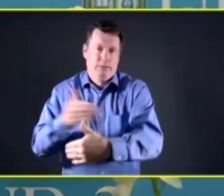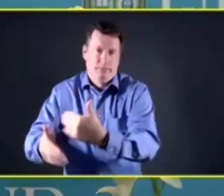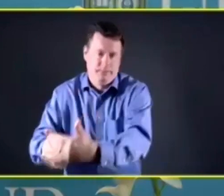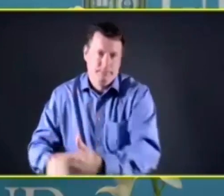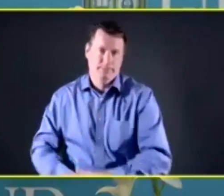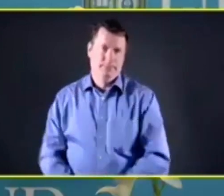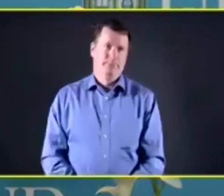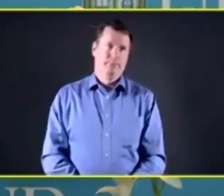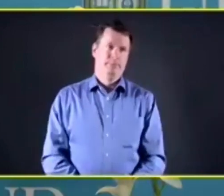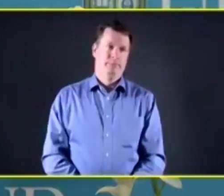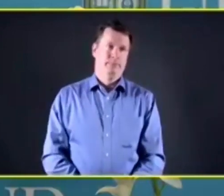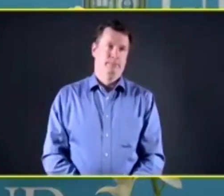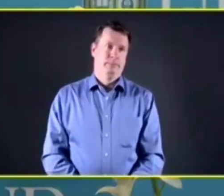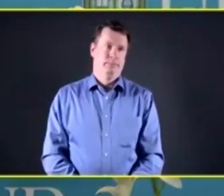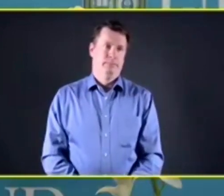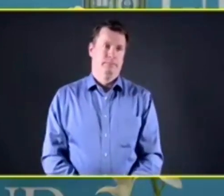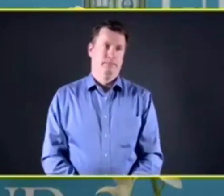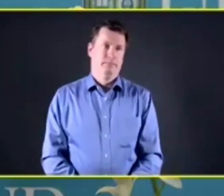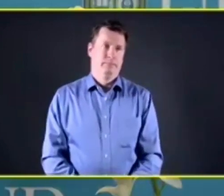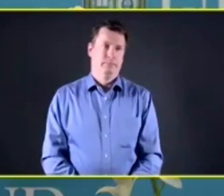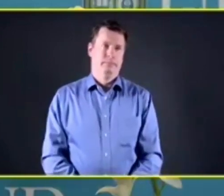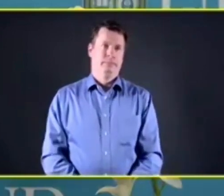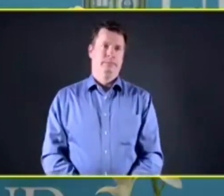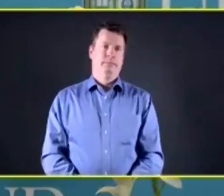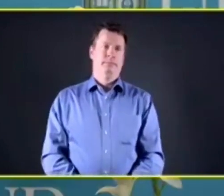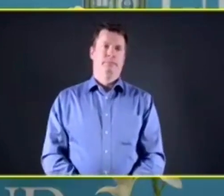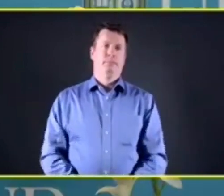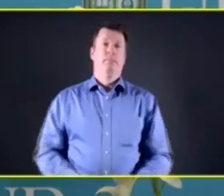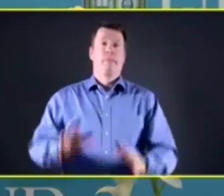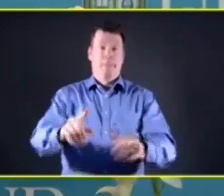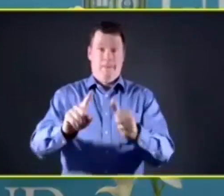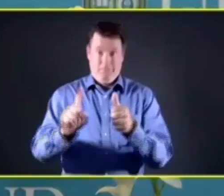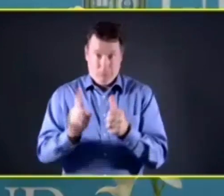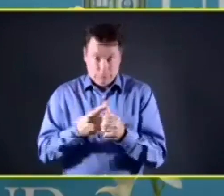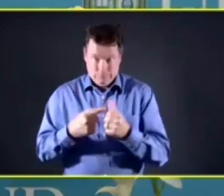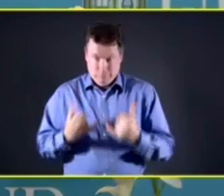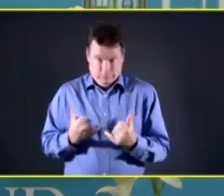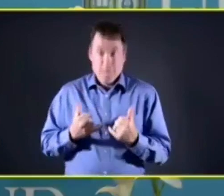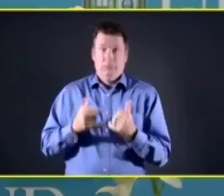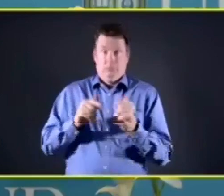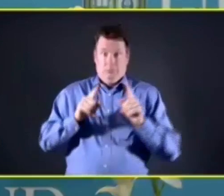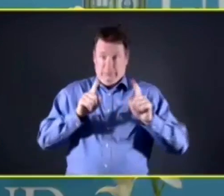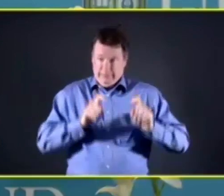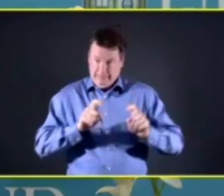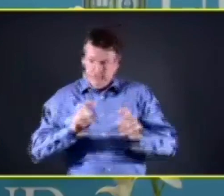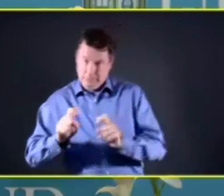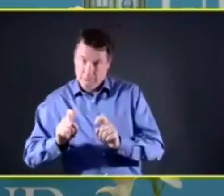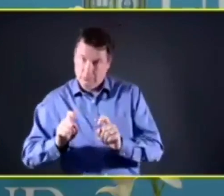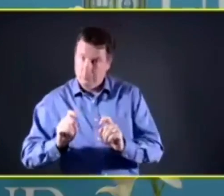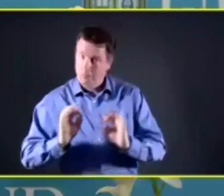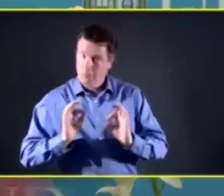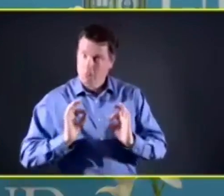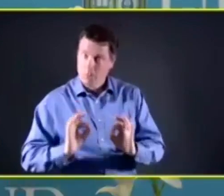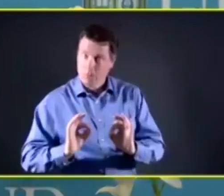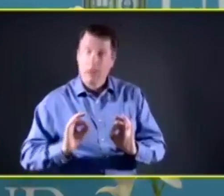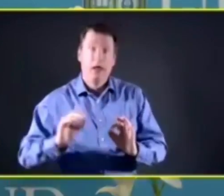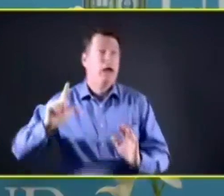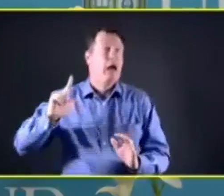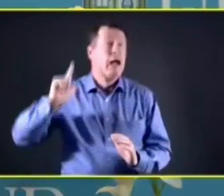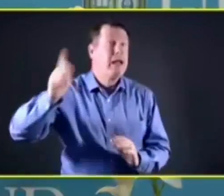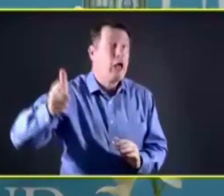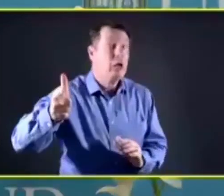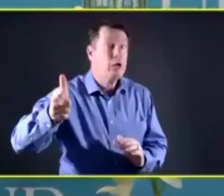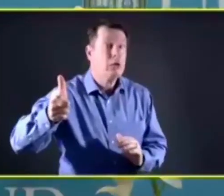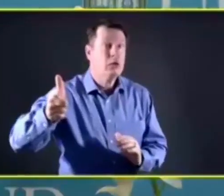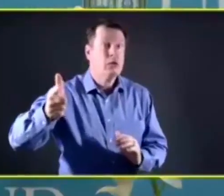patients need to be randomized, meaning you can't, you know, put somebody in one group because they look a little sicker. You just put them all into